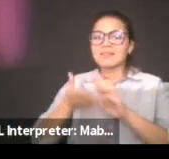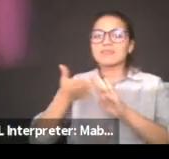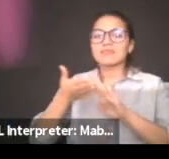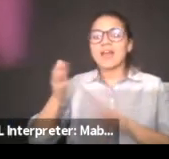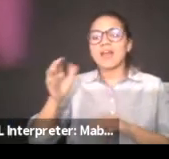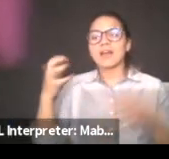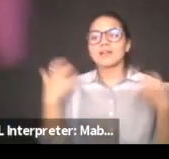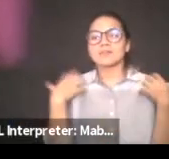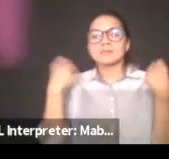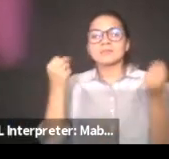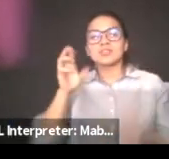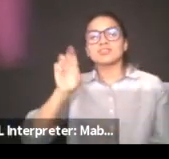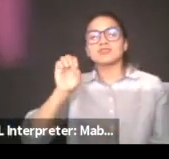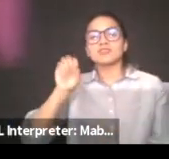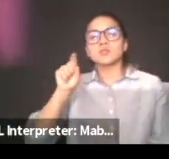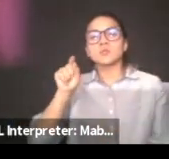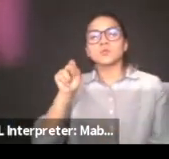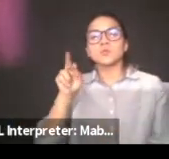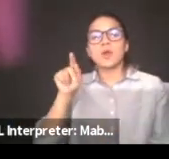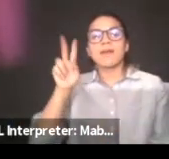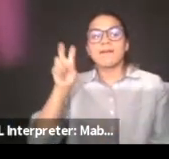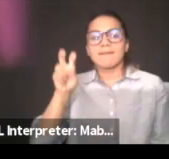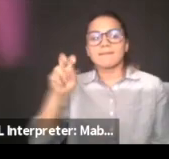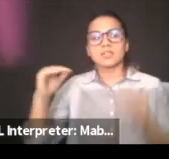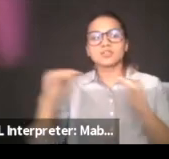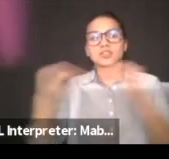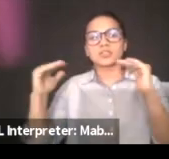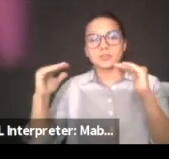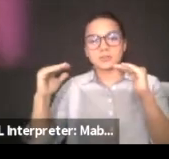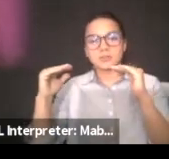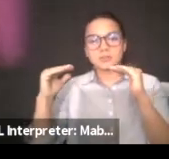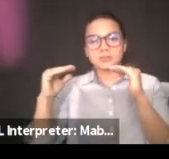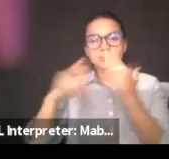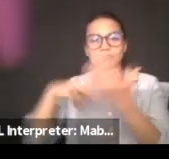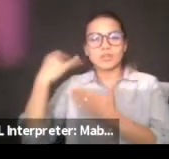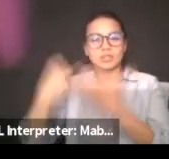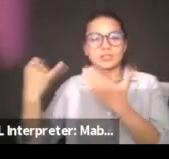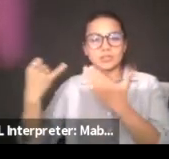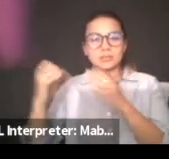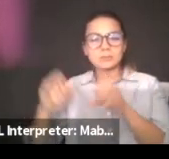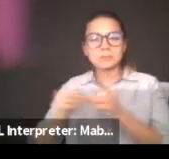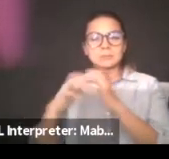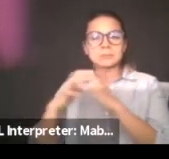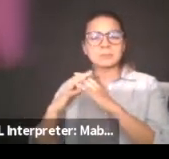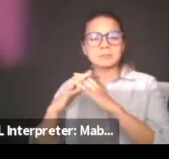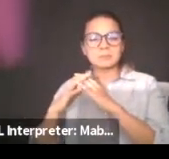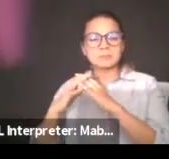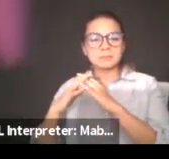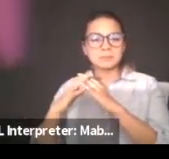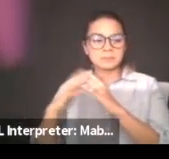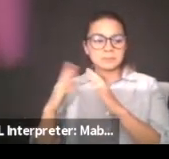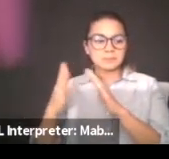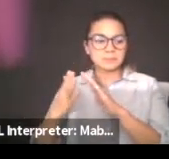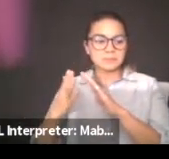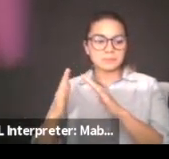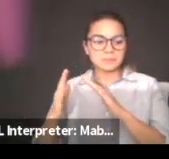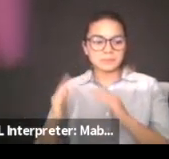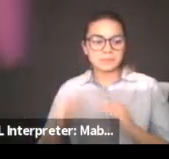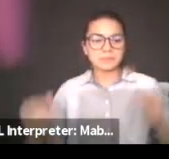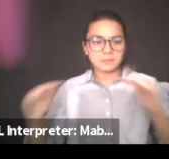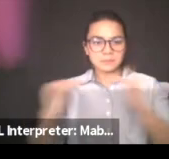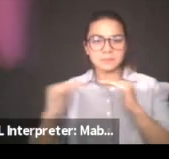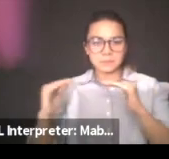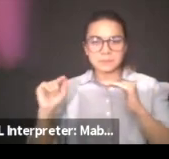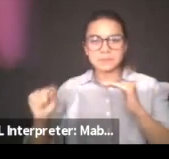Justice and recently left that job. And now just have this title of Restorative Justice Practitioner. And I'm spending some time writing